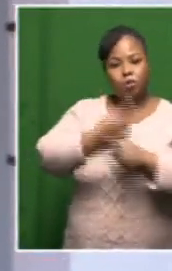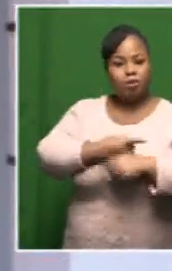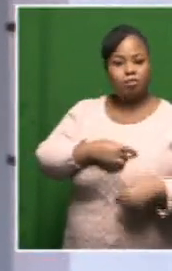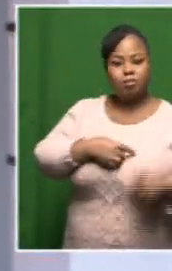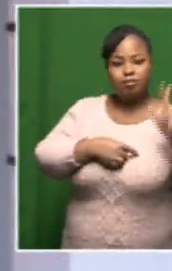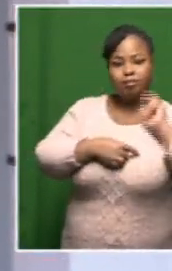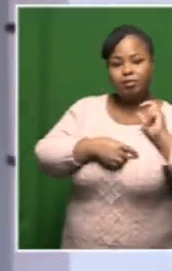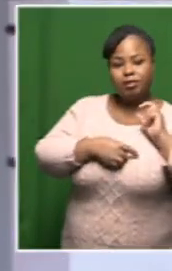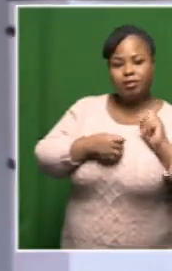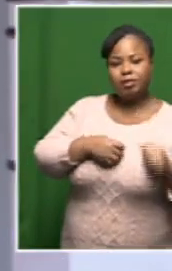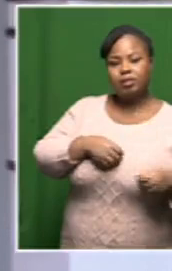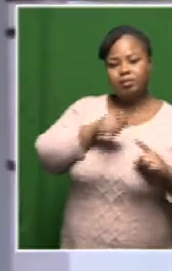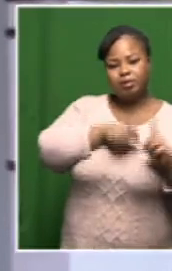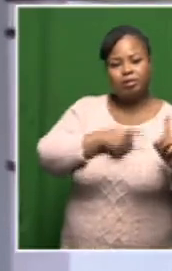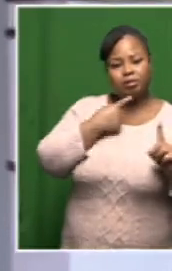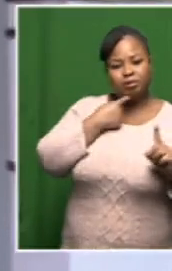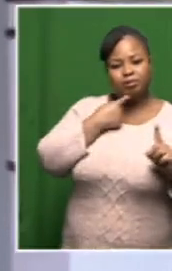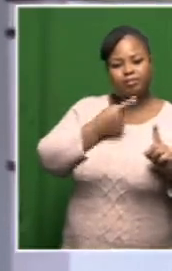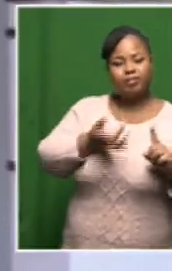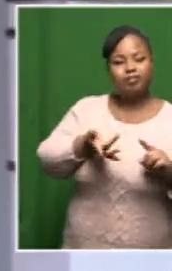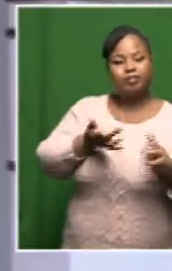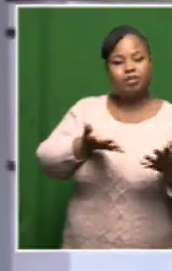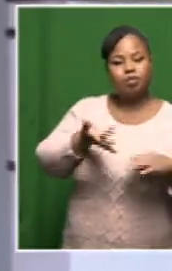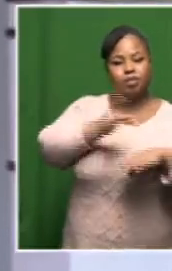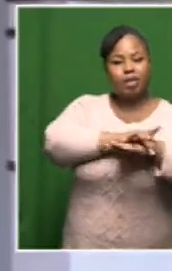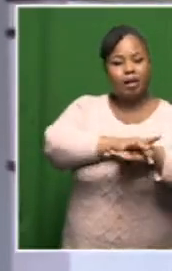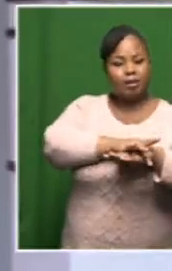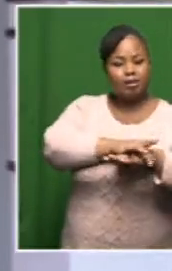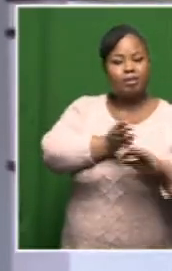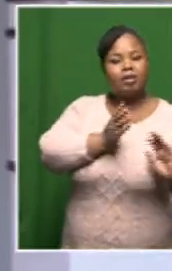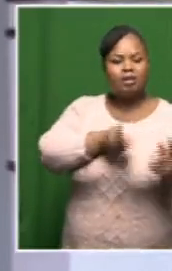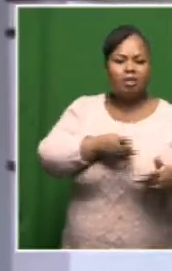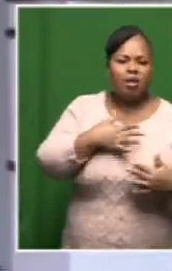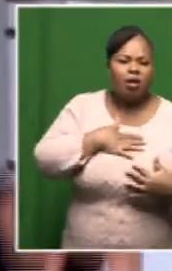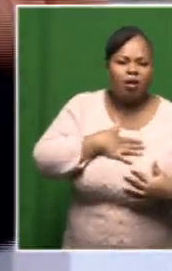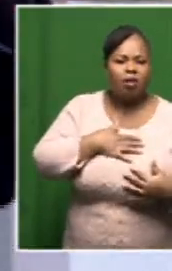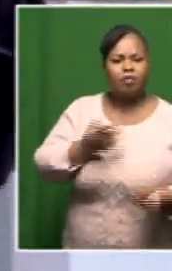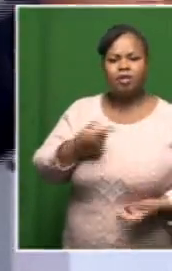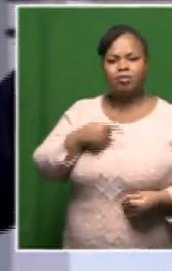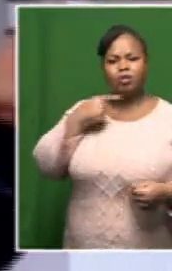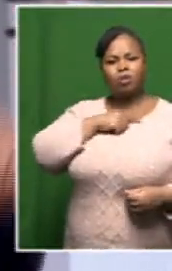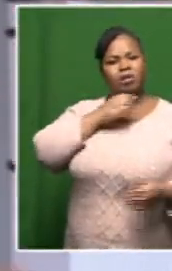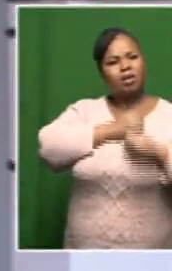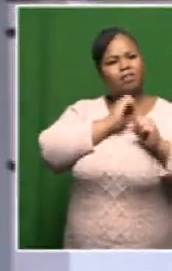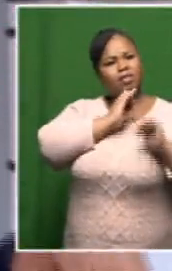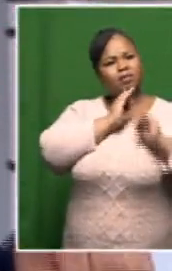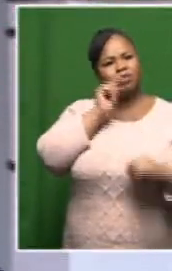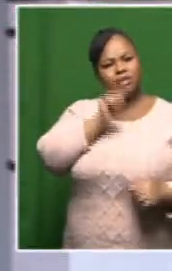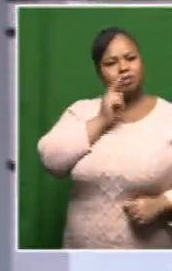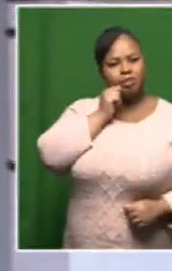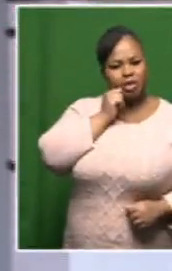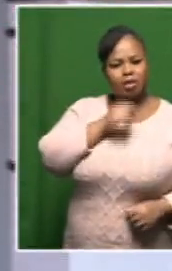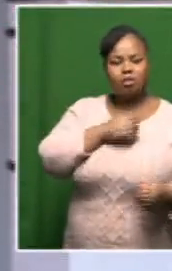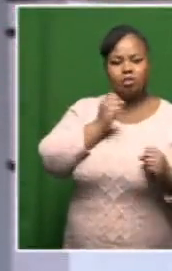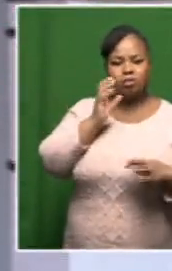that a master has demised, it touches my heart that, oh, I could have interviewed that man. We could have